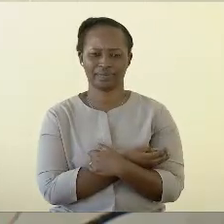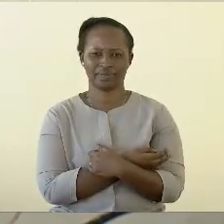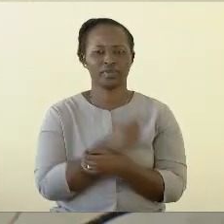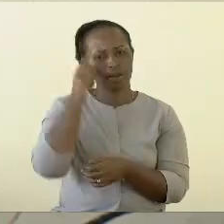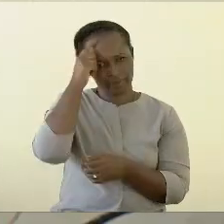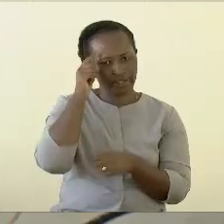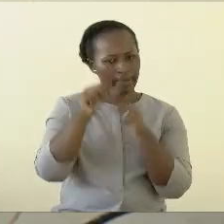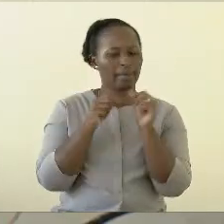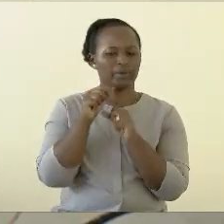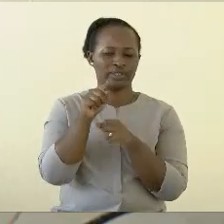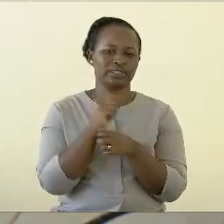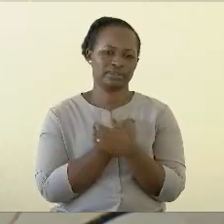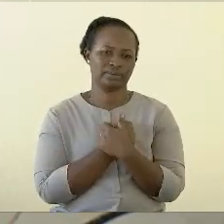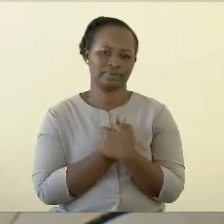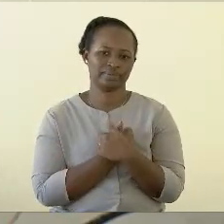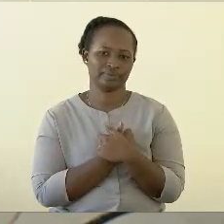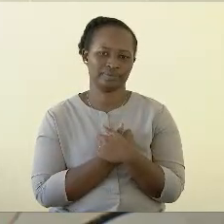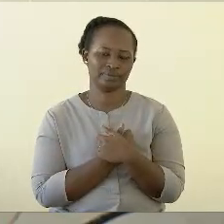Think about it.